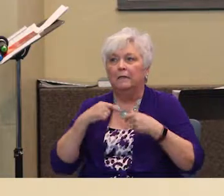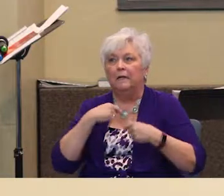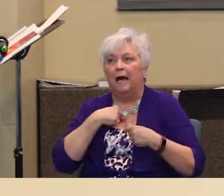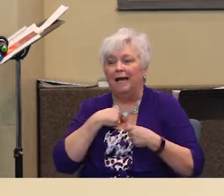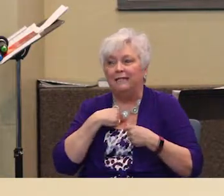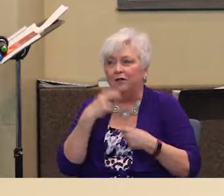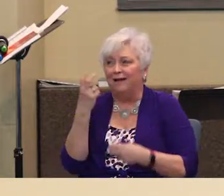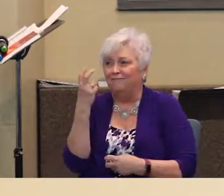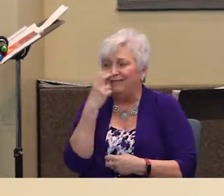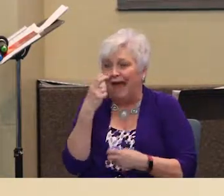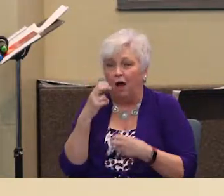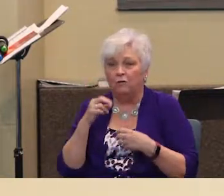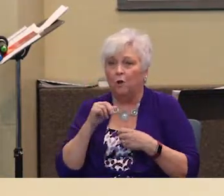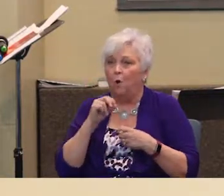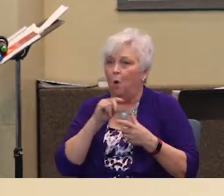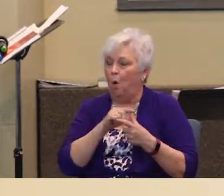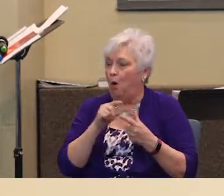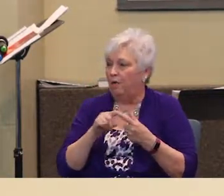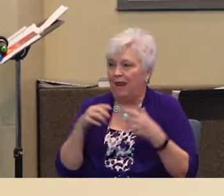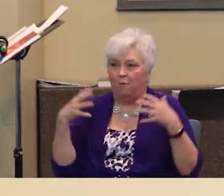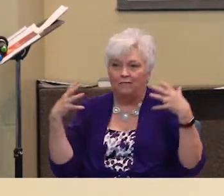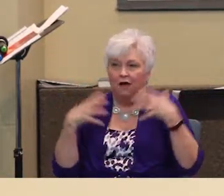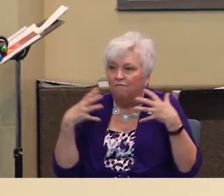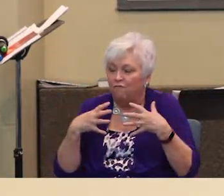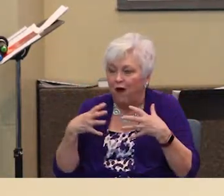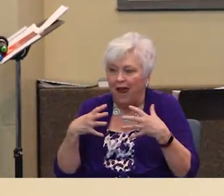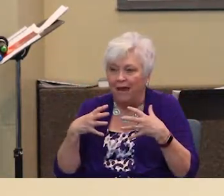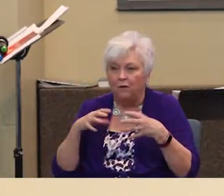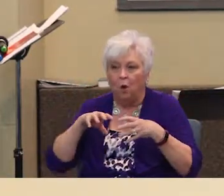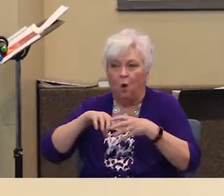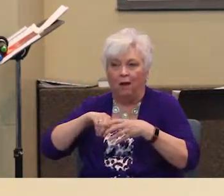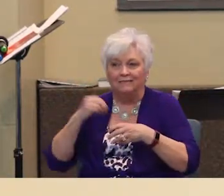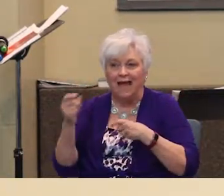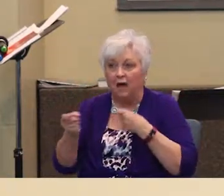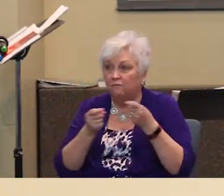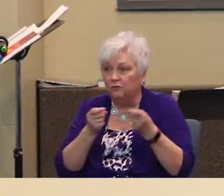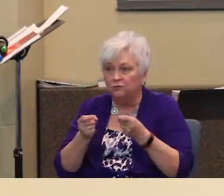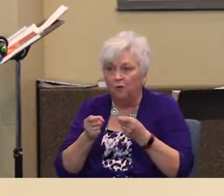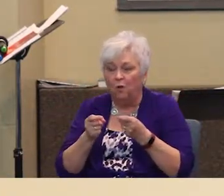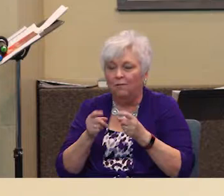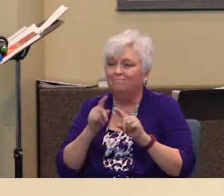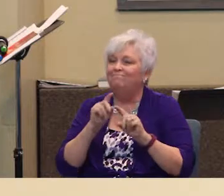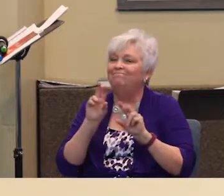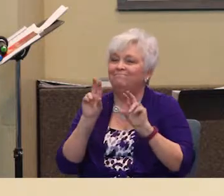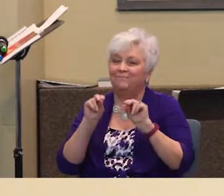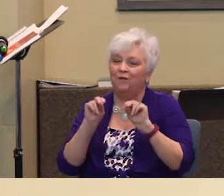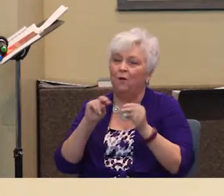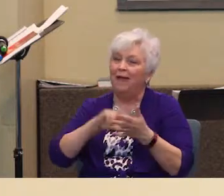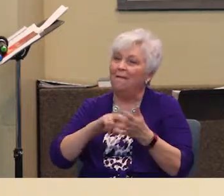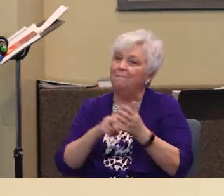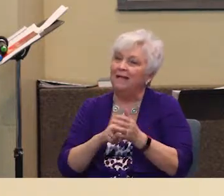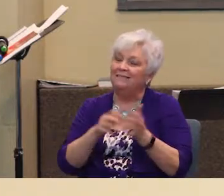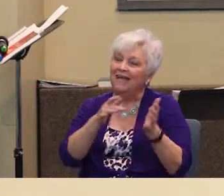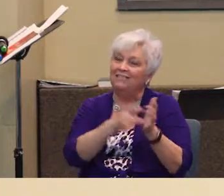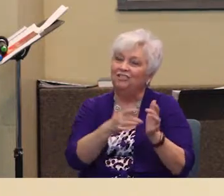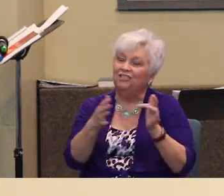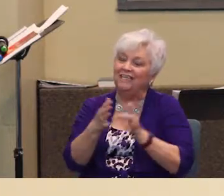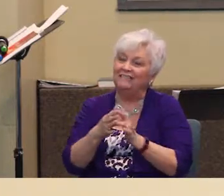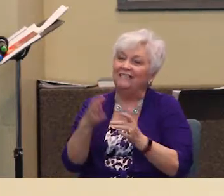frightened. It didn't mean I was out of control. But it meant that he was